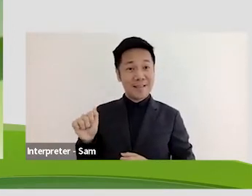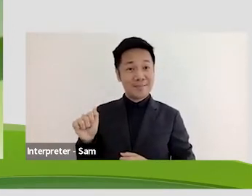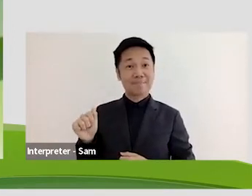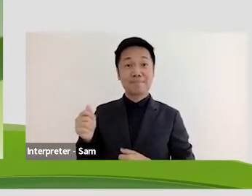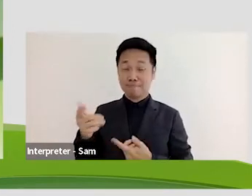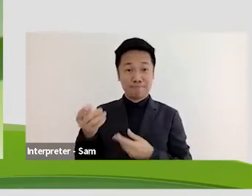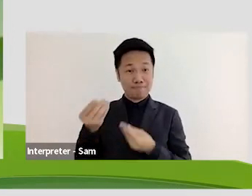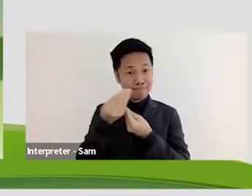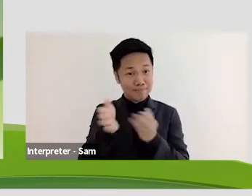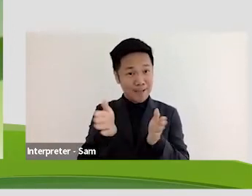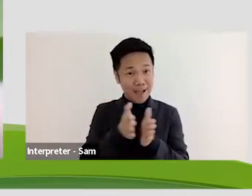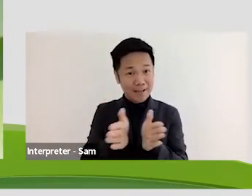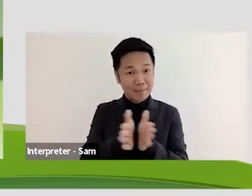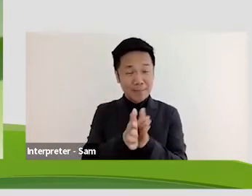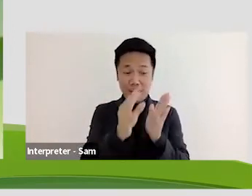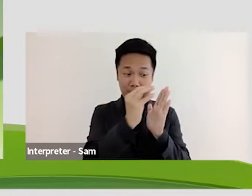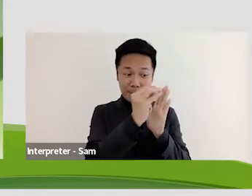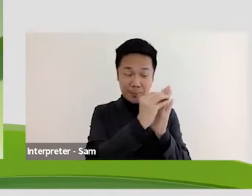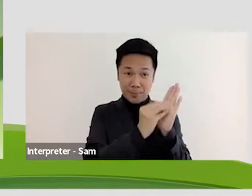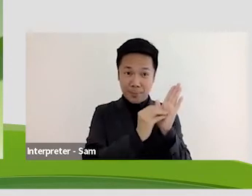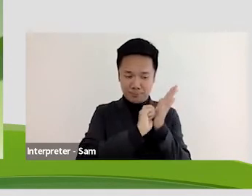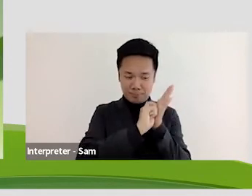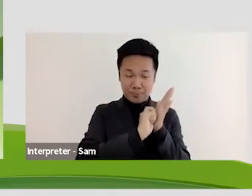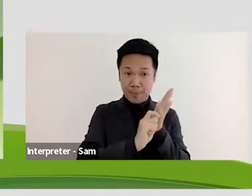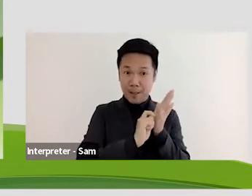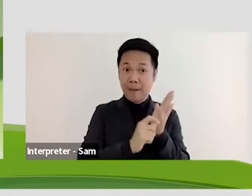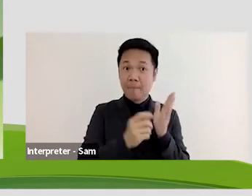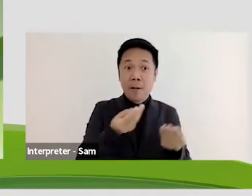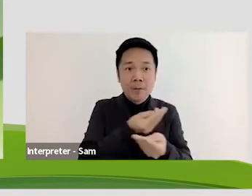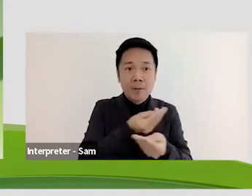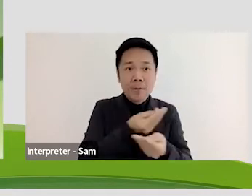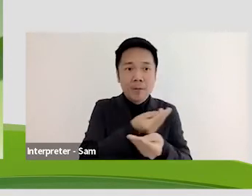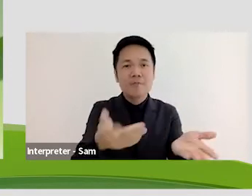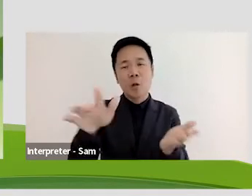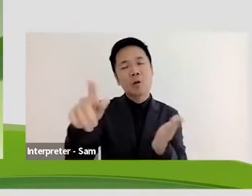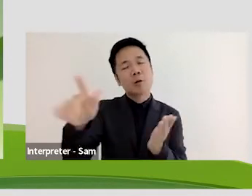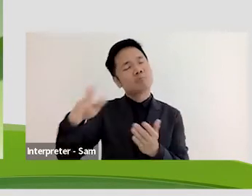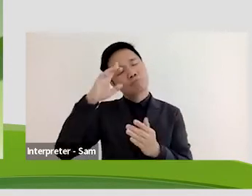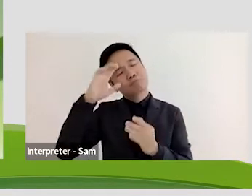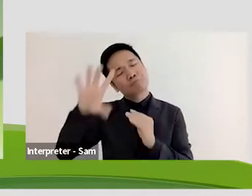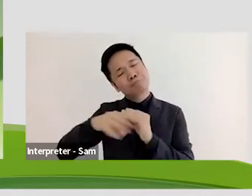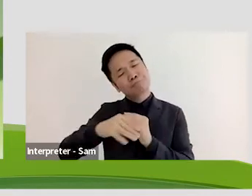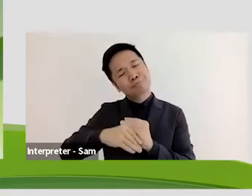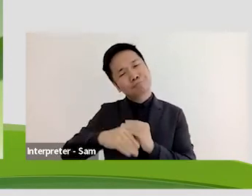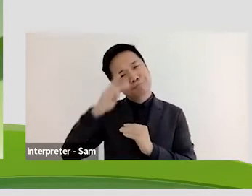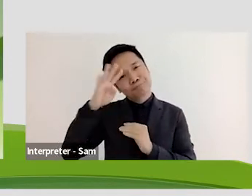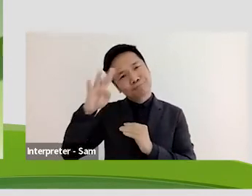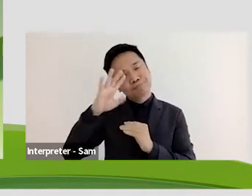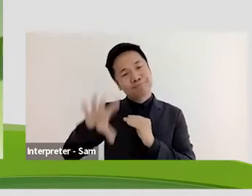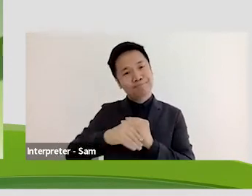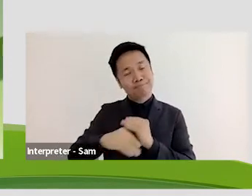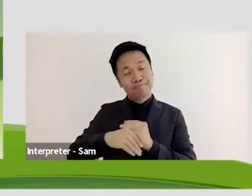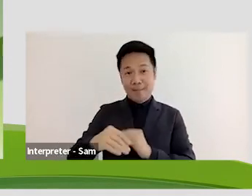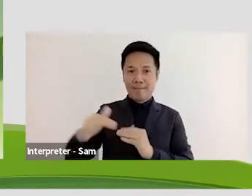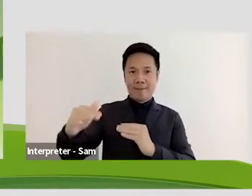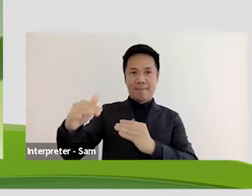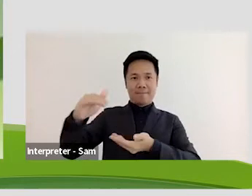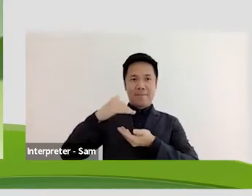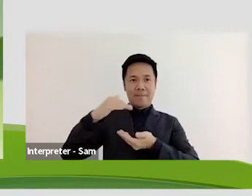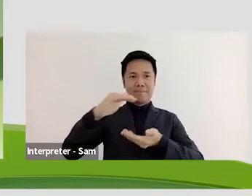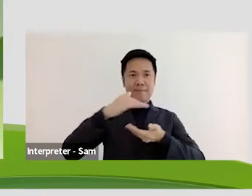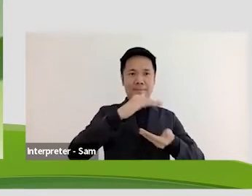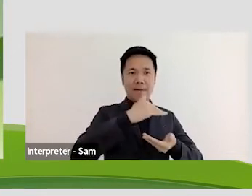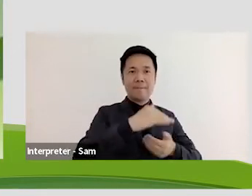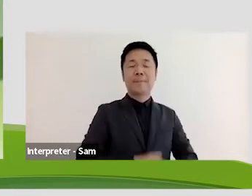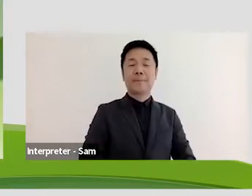recommendations afterwards, so there will be an opportunity again to comment on the exact expression of the text. So before I open the floor to you